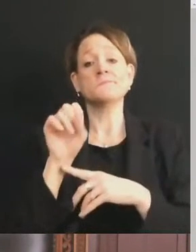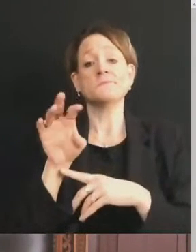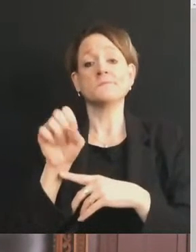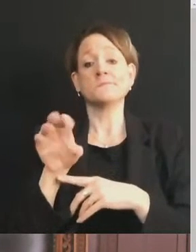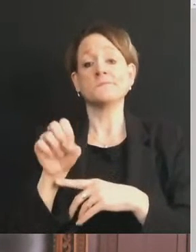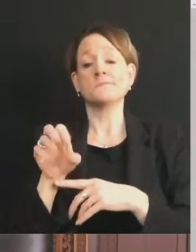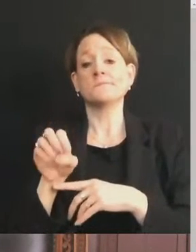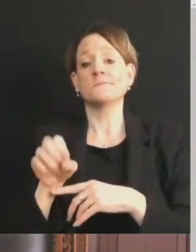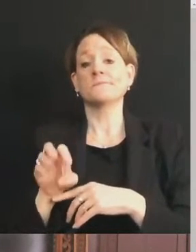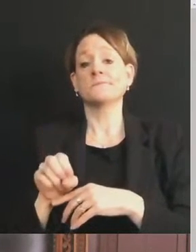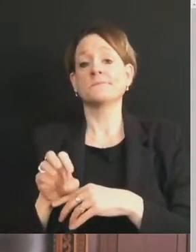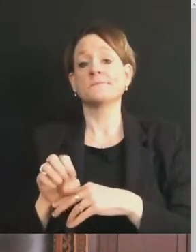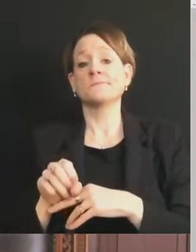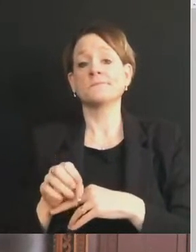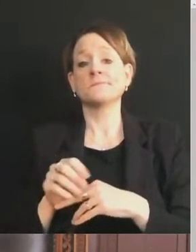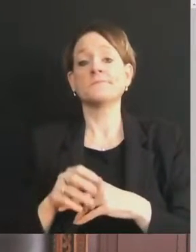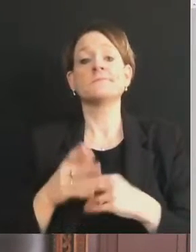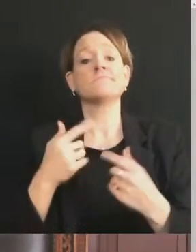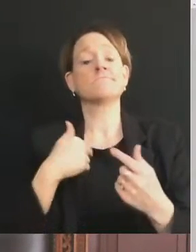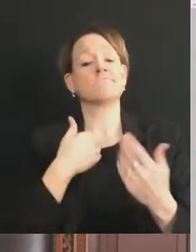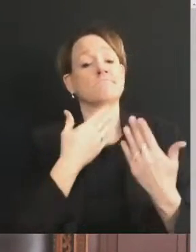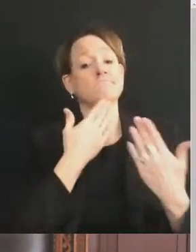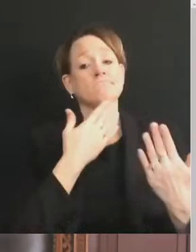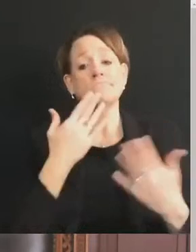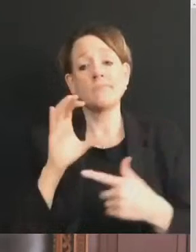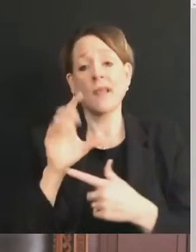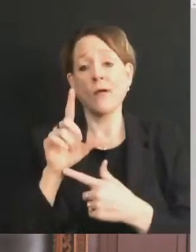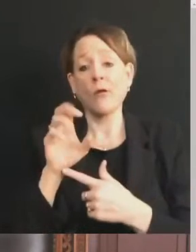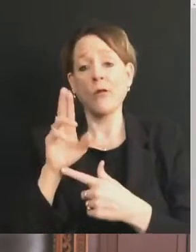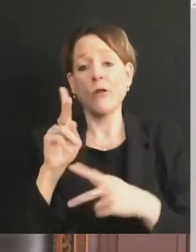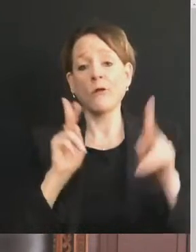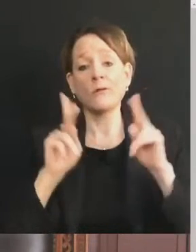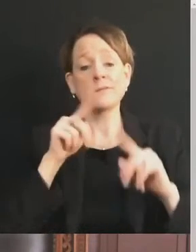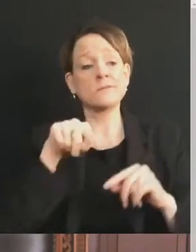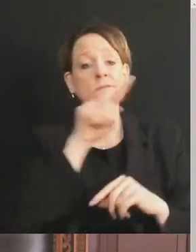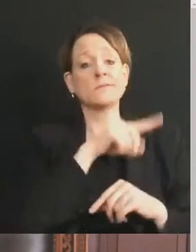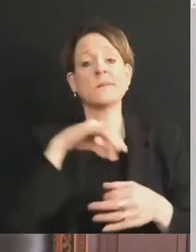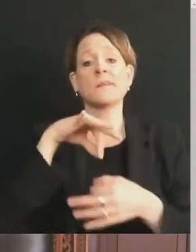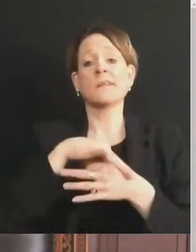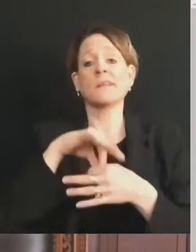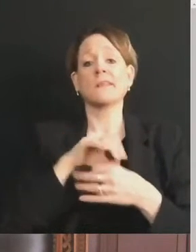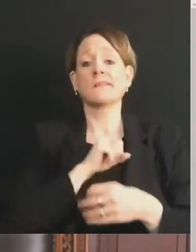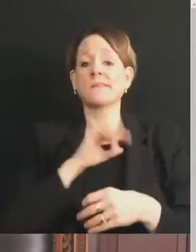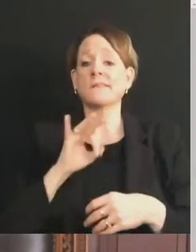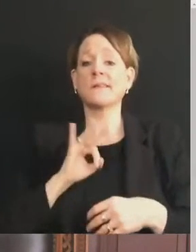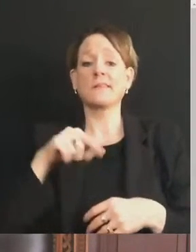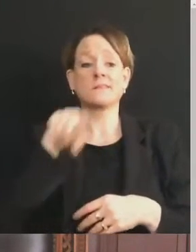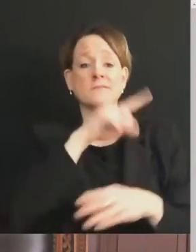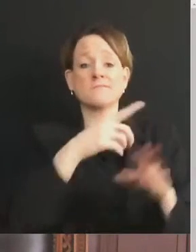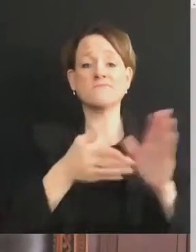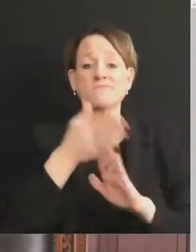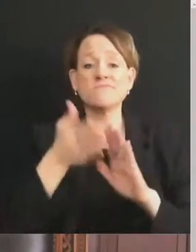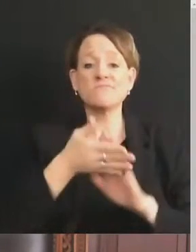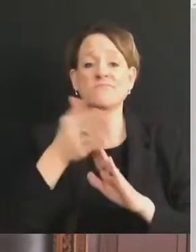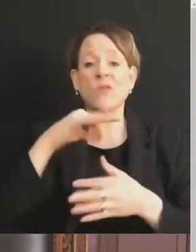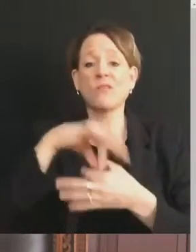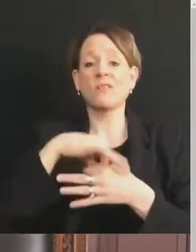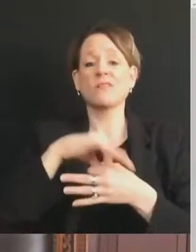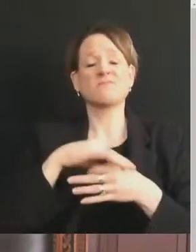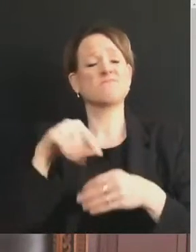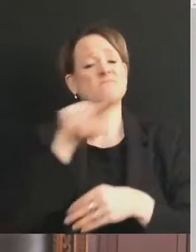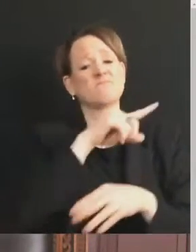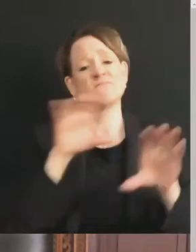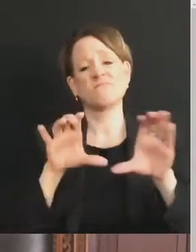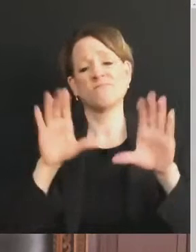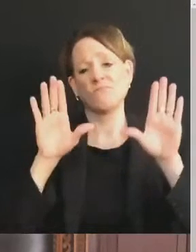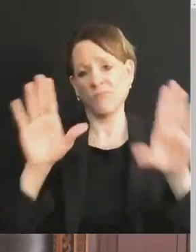election officials at the local level and at the state level. They've done a great job. We've had several kind of trial runs on